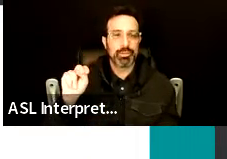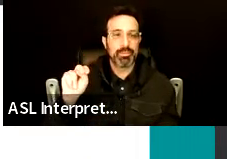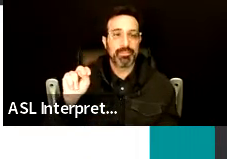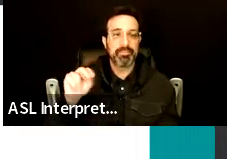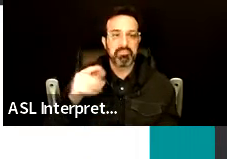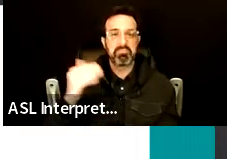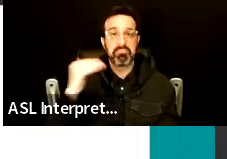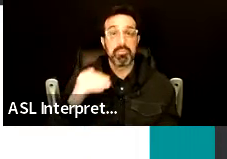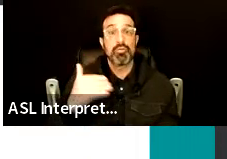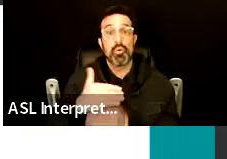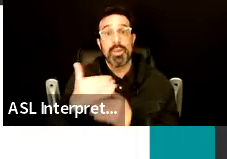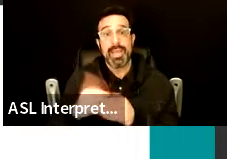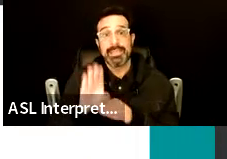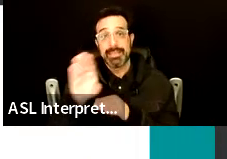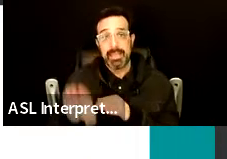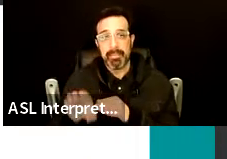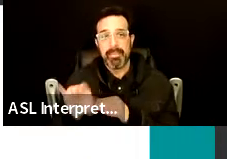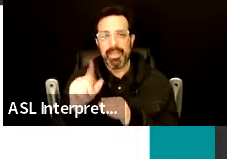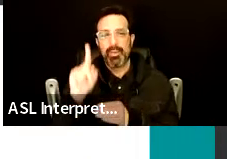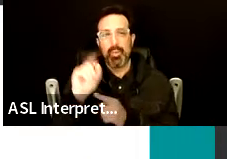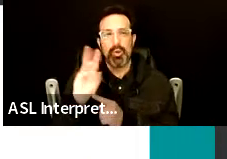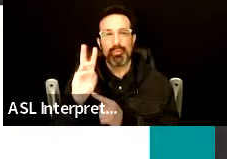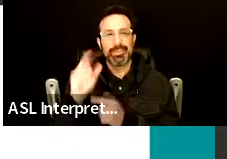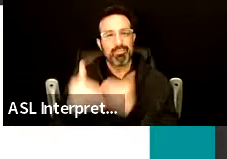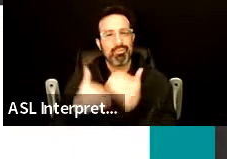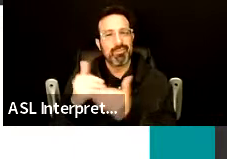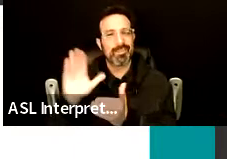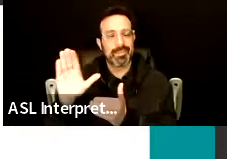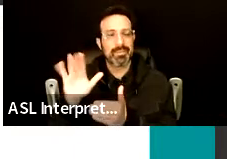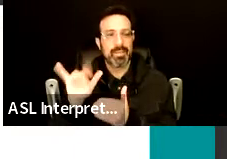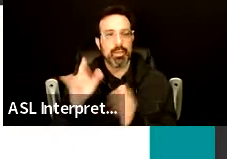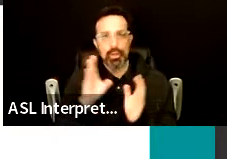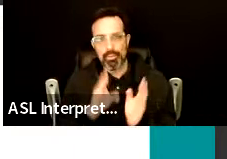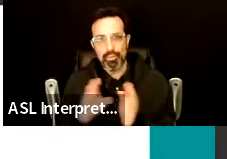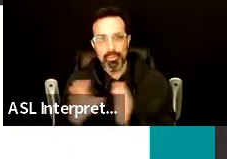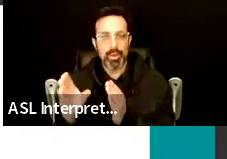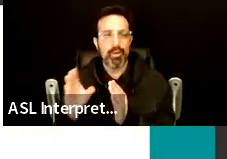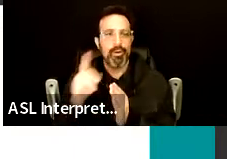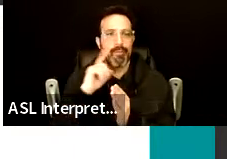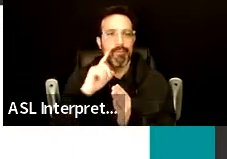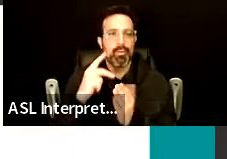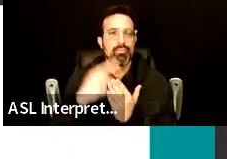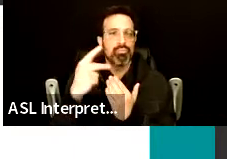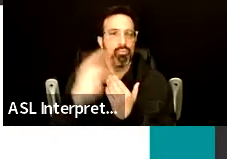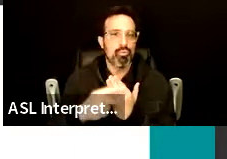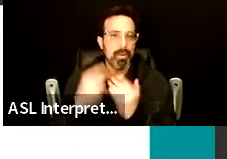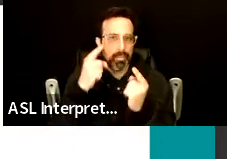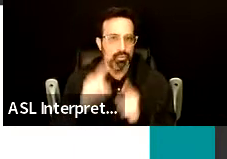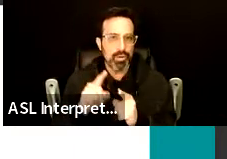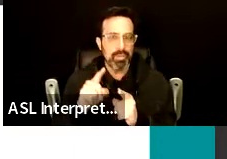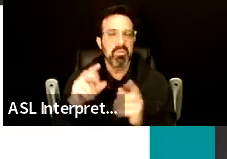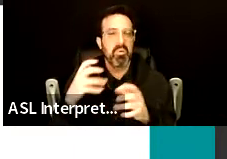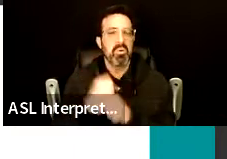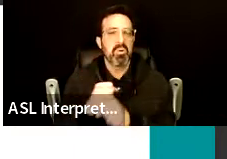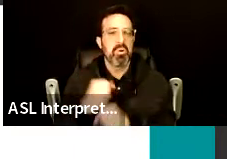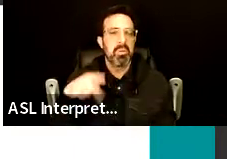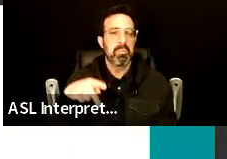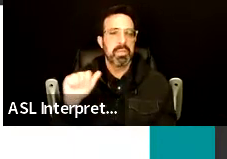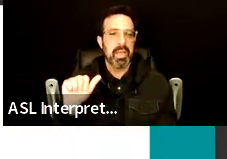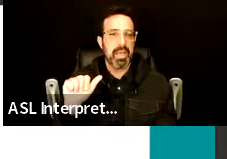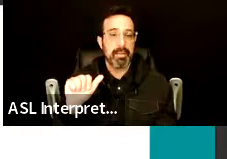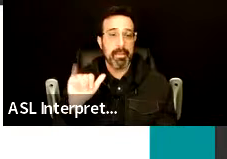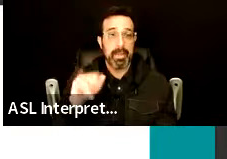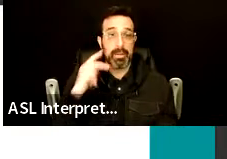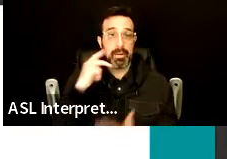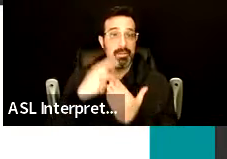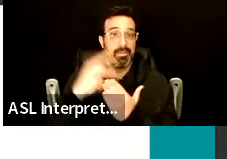The next step in continuing our Section 106 process is the preparation of a programmatic agreement, or a PA. A